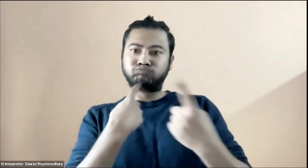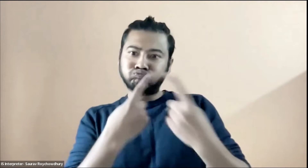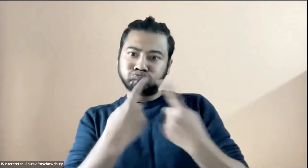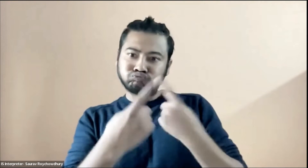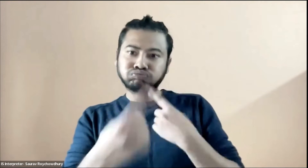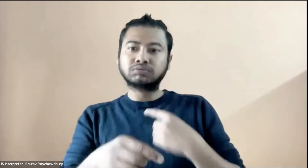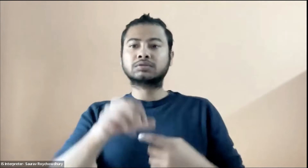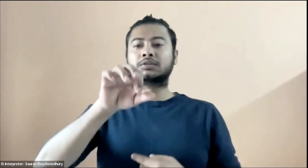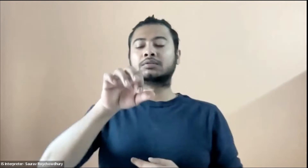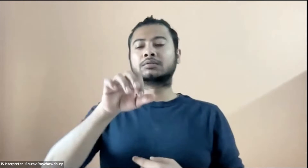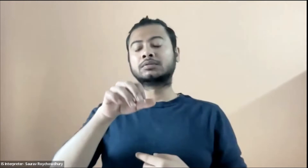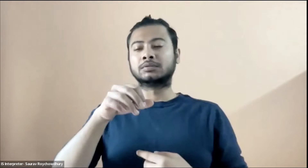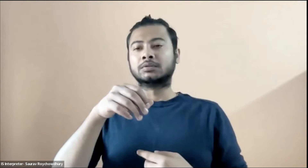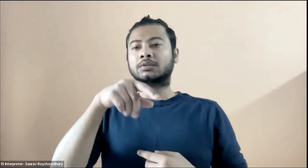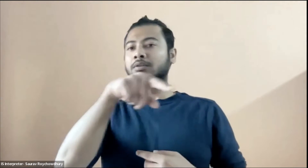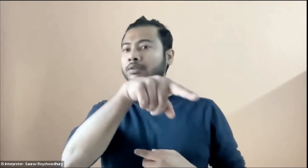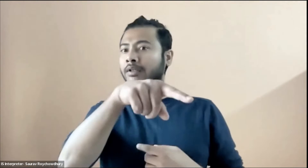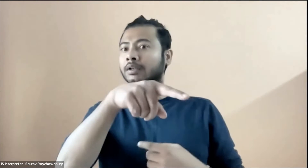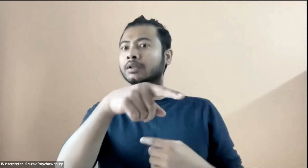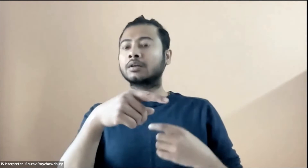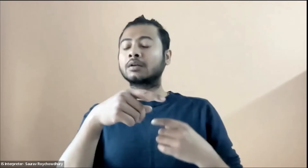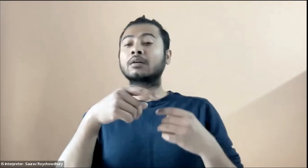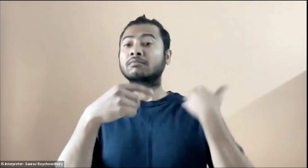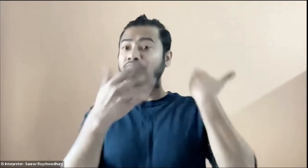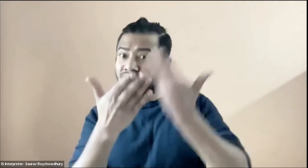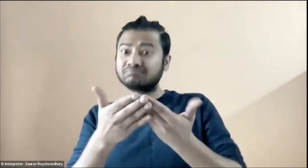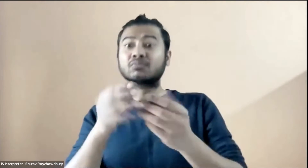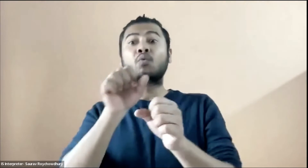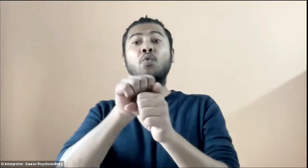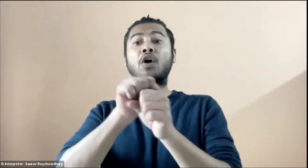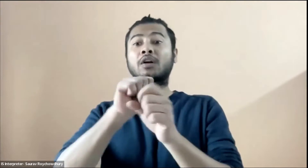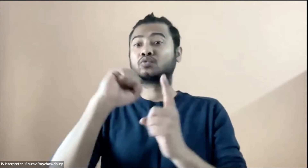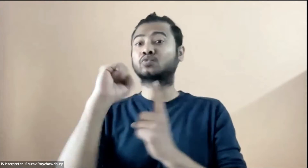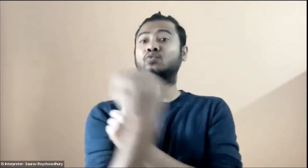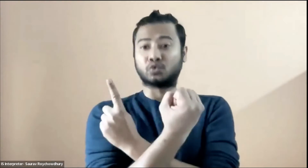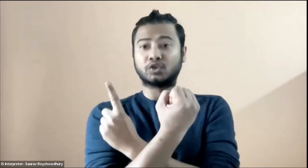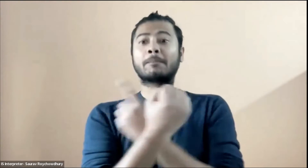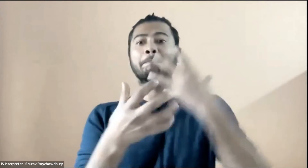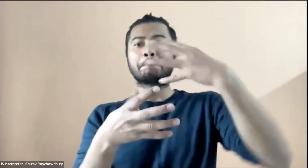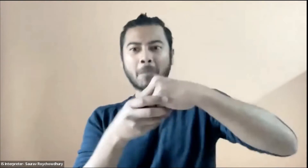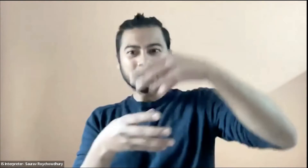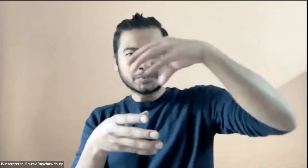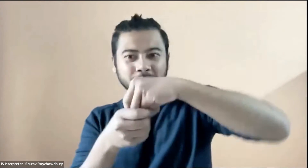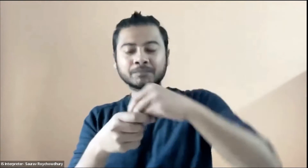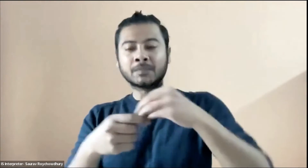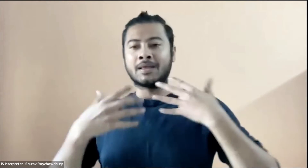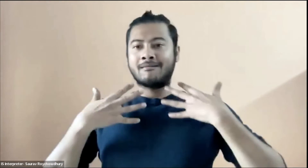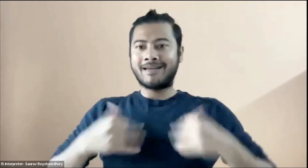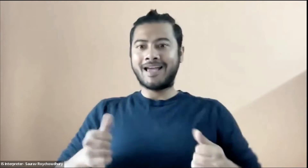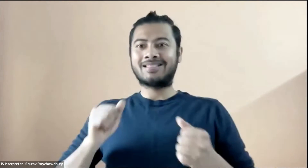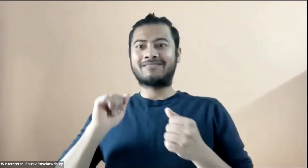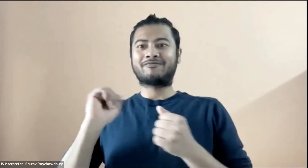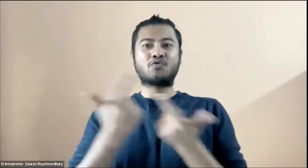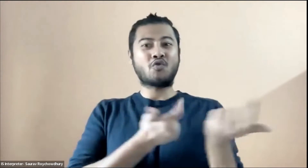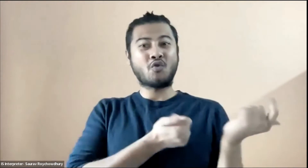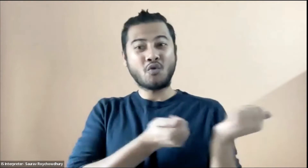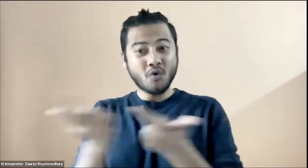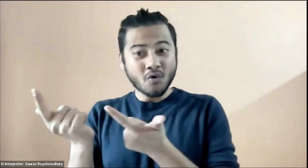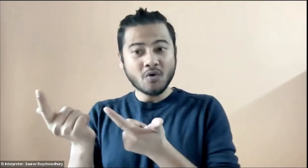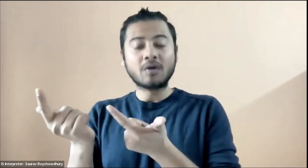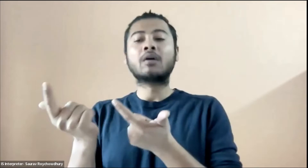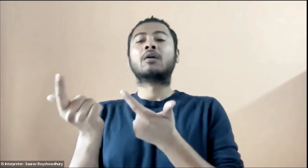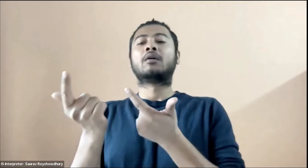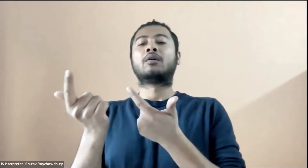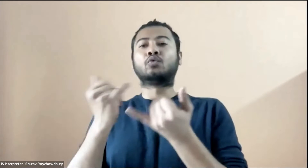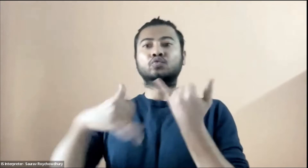space around social participation, around health for all, and around social inclusion in general.